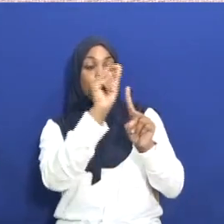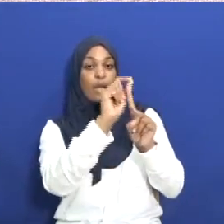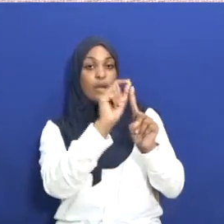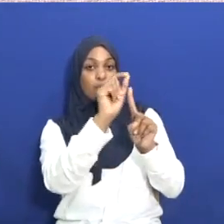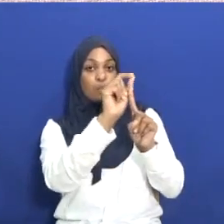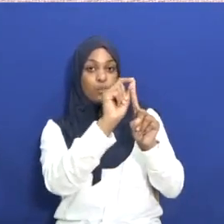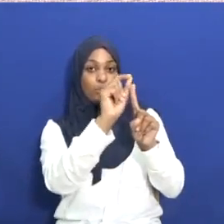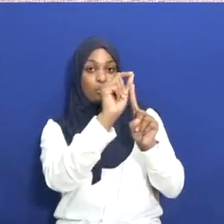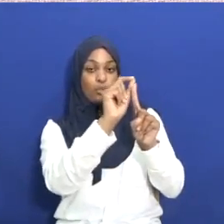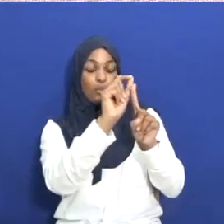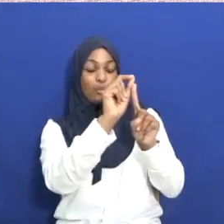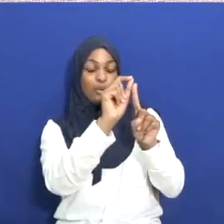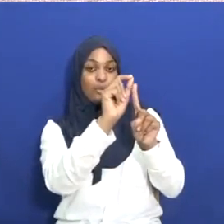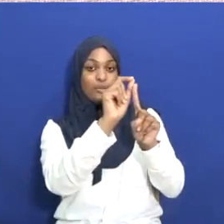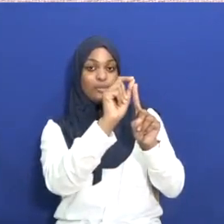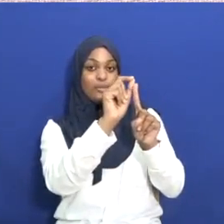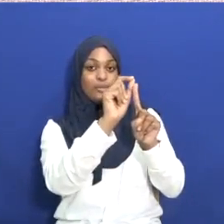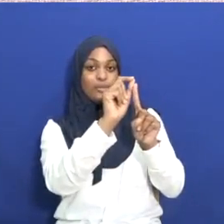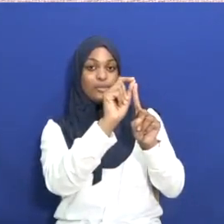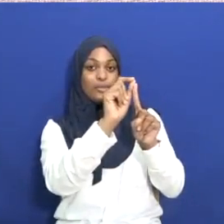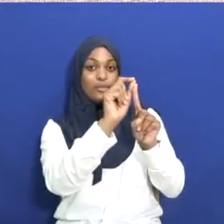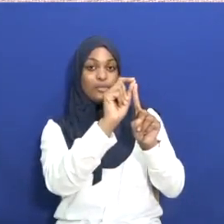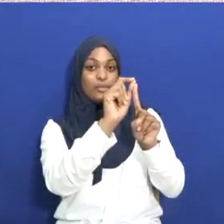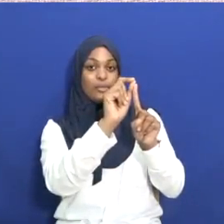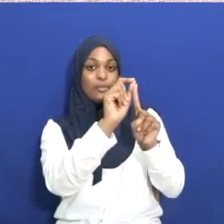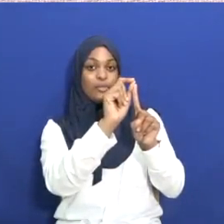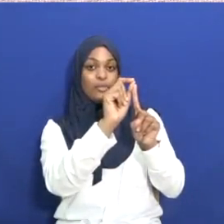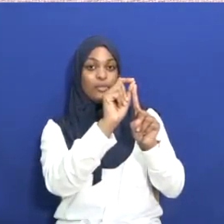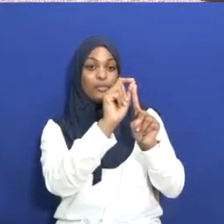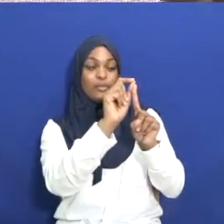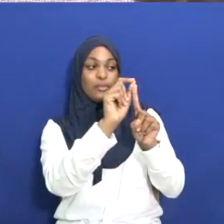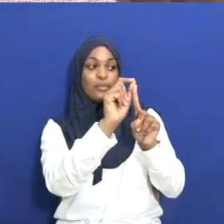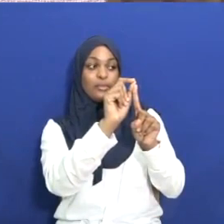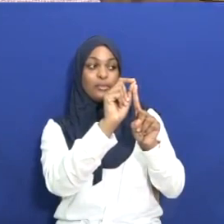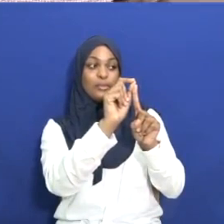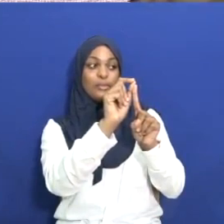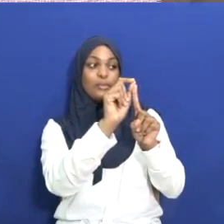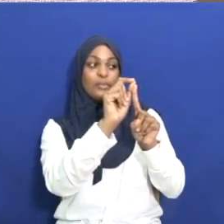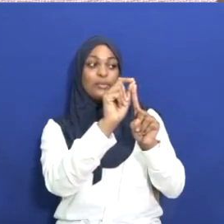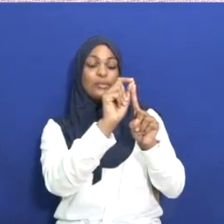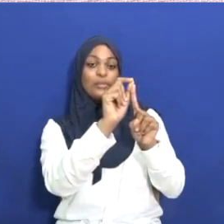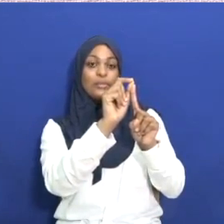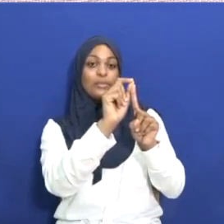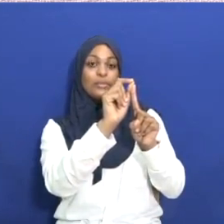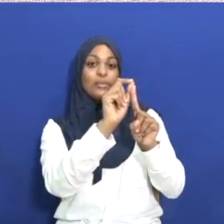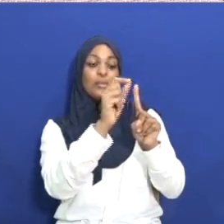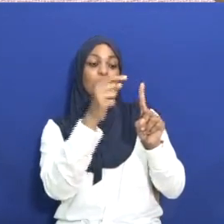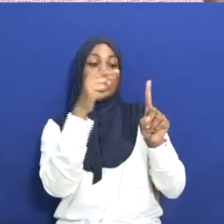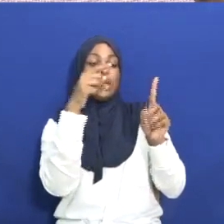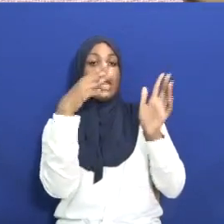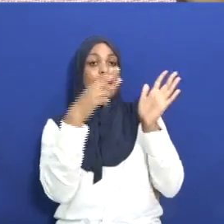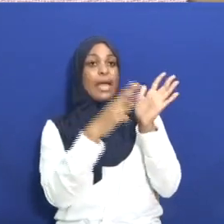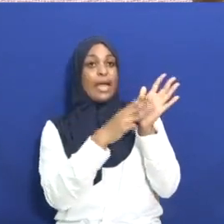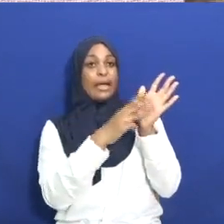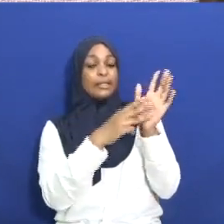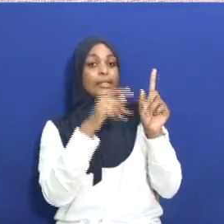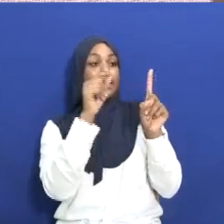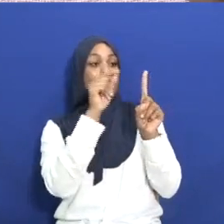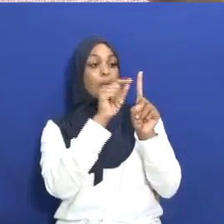and exponent. The bottom number is called the base, and the top number is called